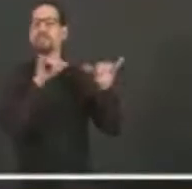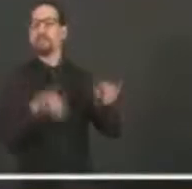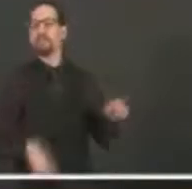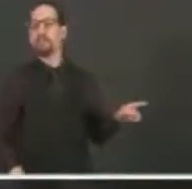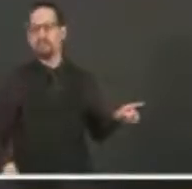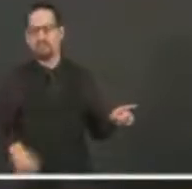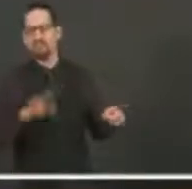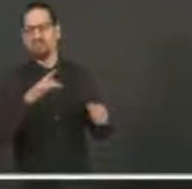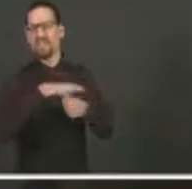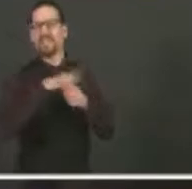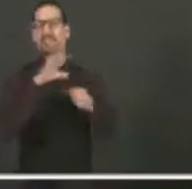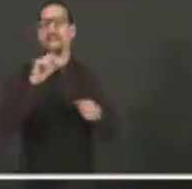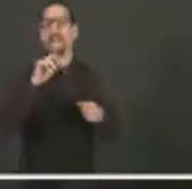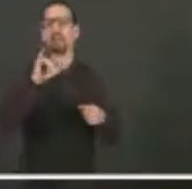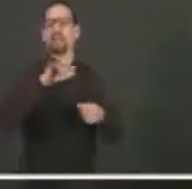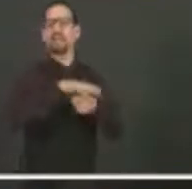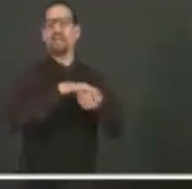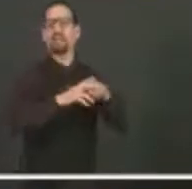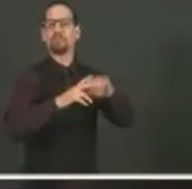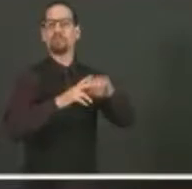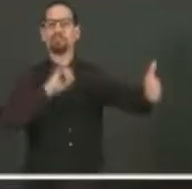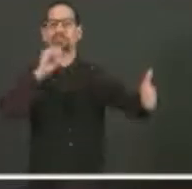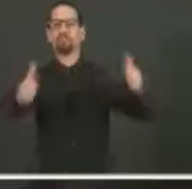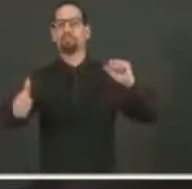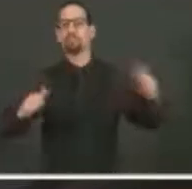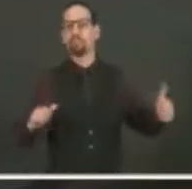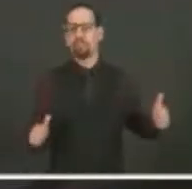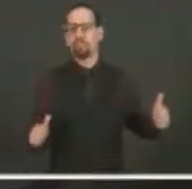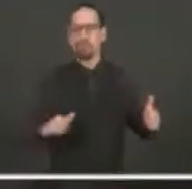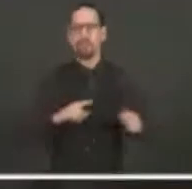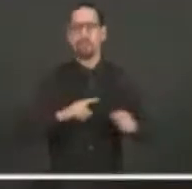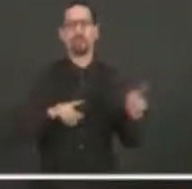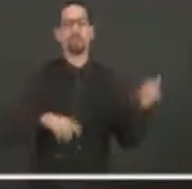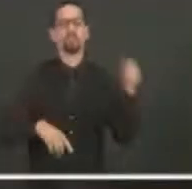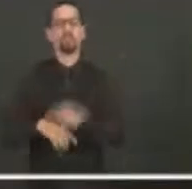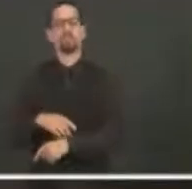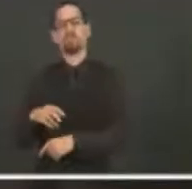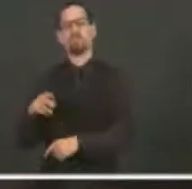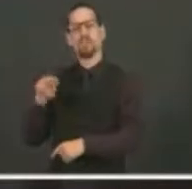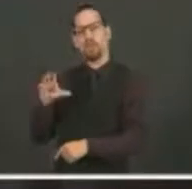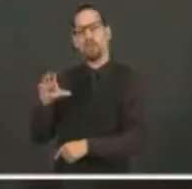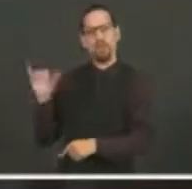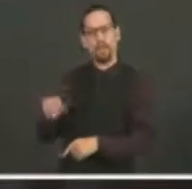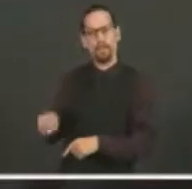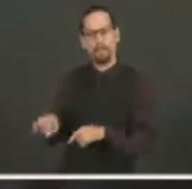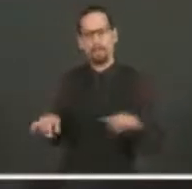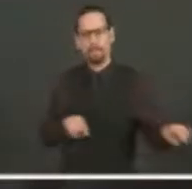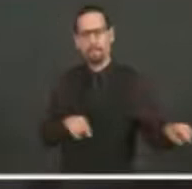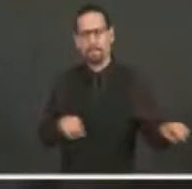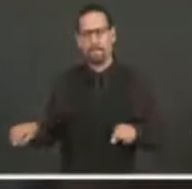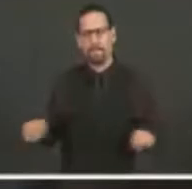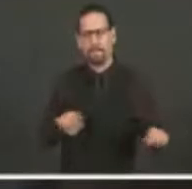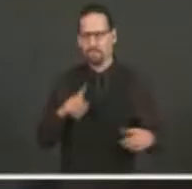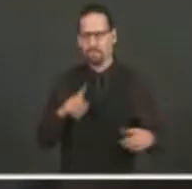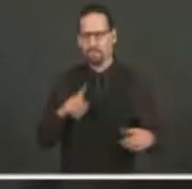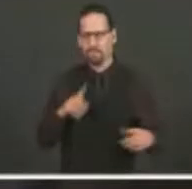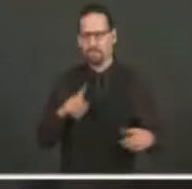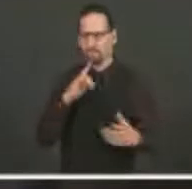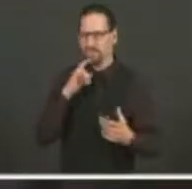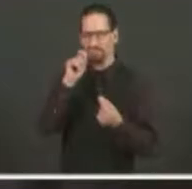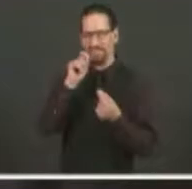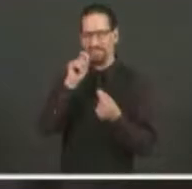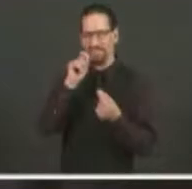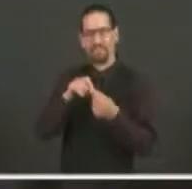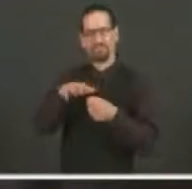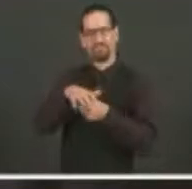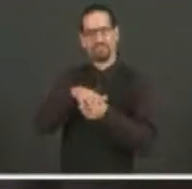tells you one thing. North Carolina, similar. It is specific to certain counties.